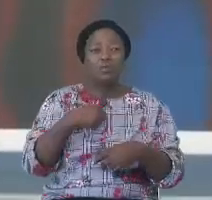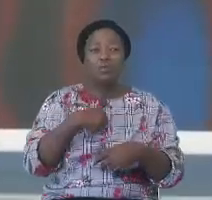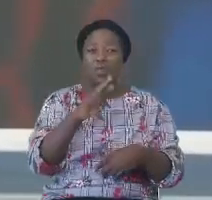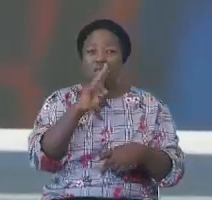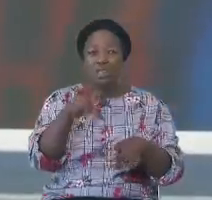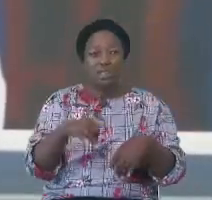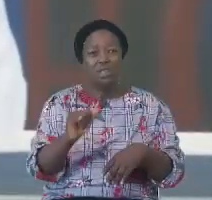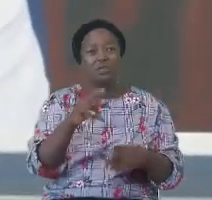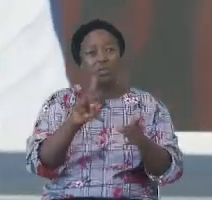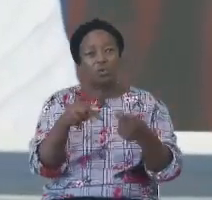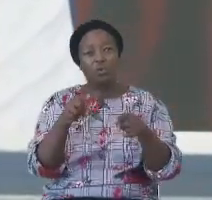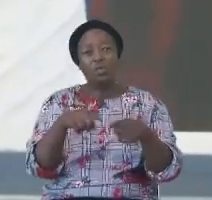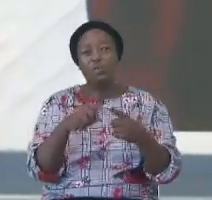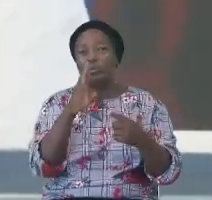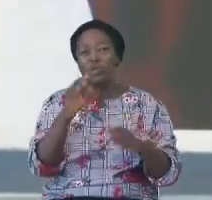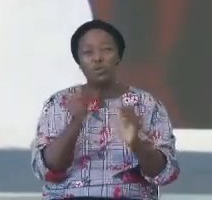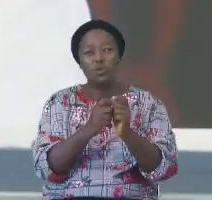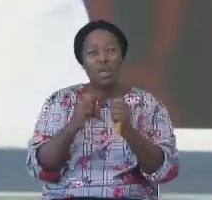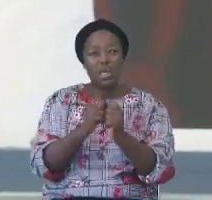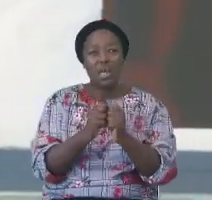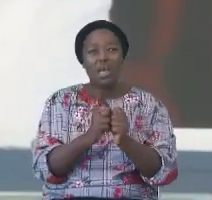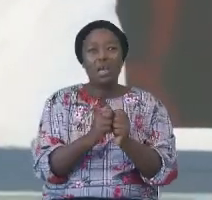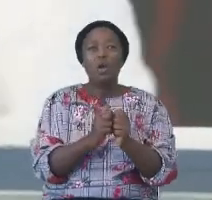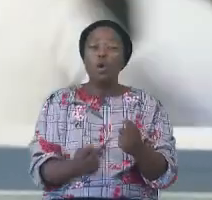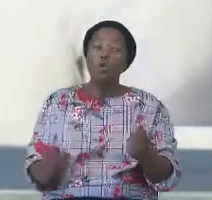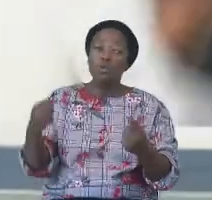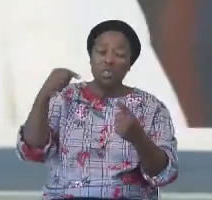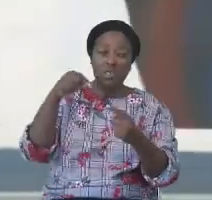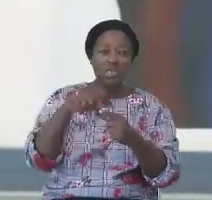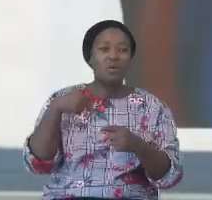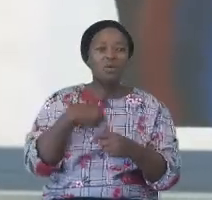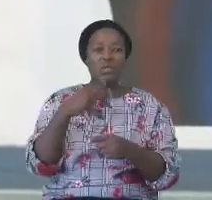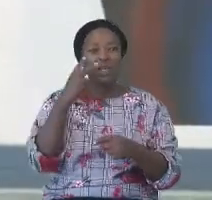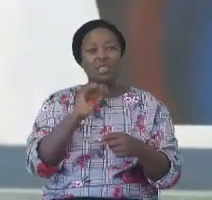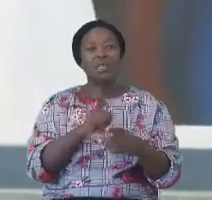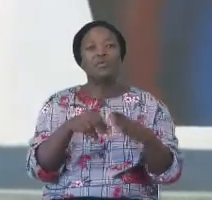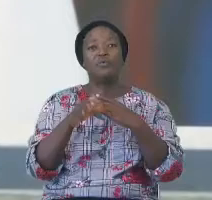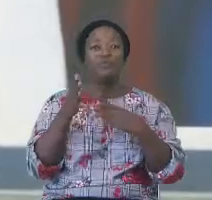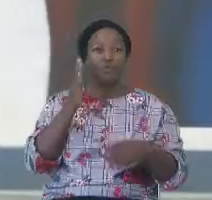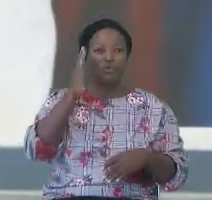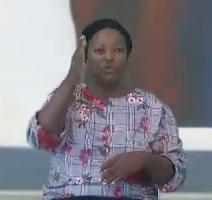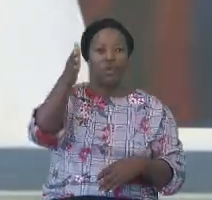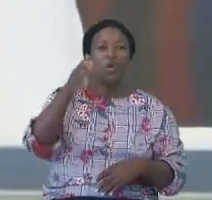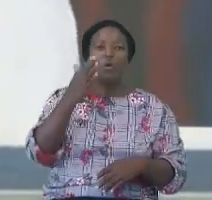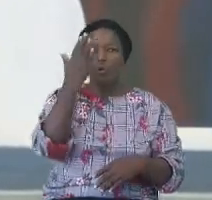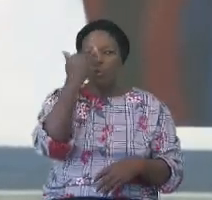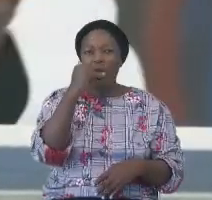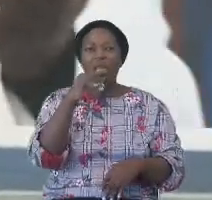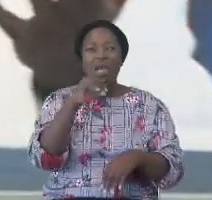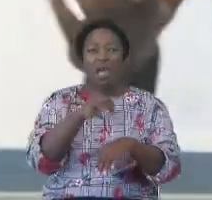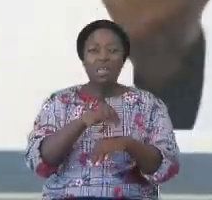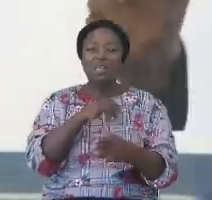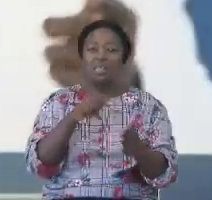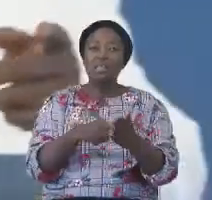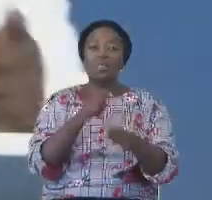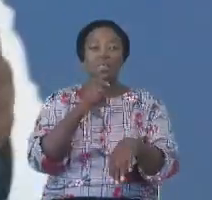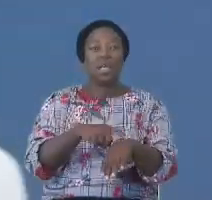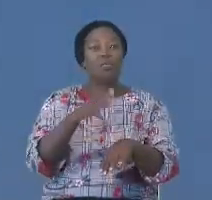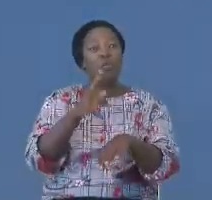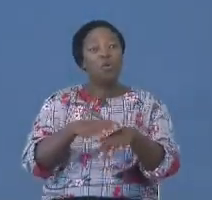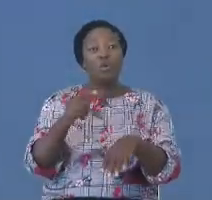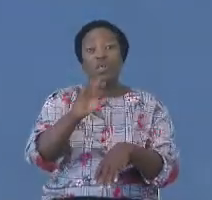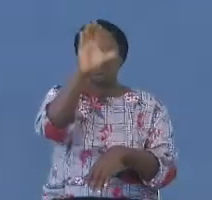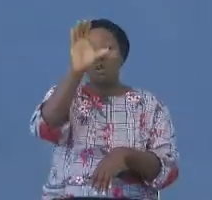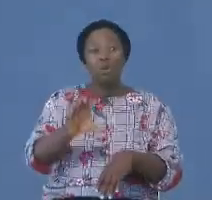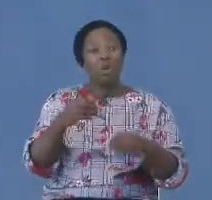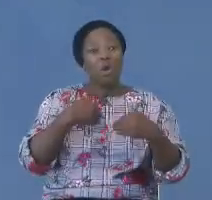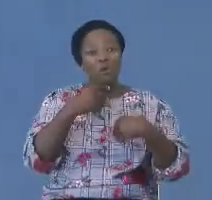the deathless past and we're going to be together until the declares future why at